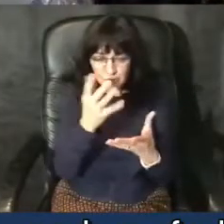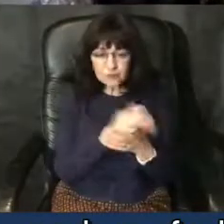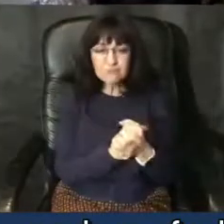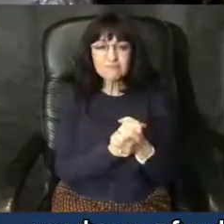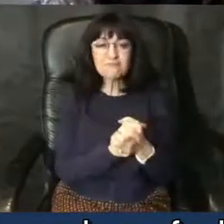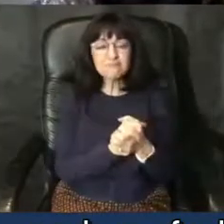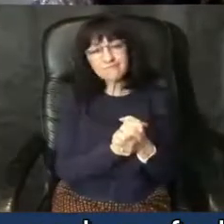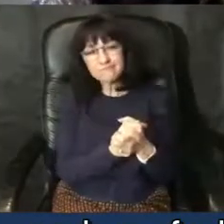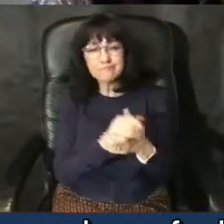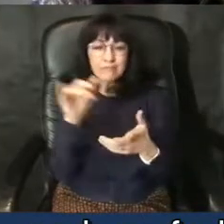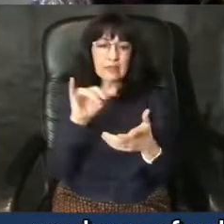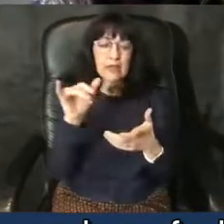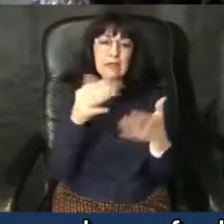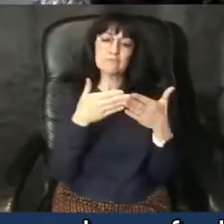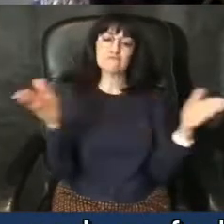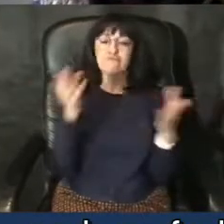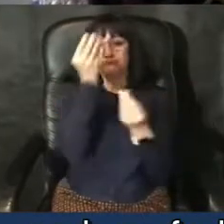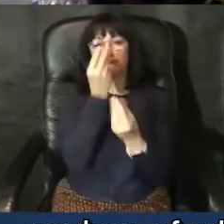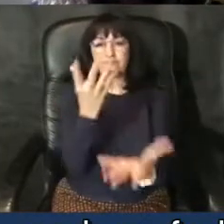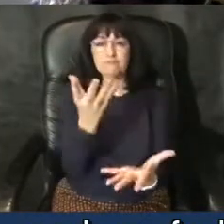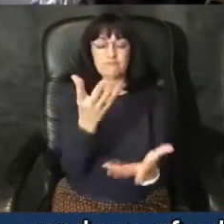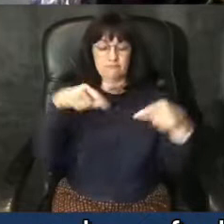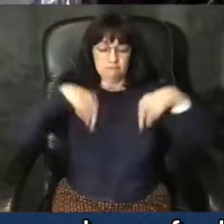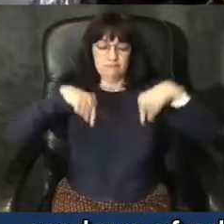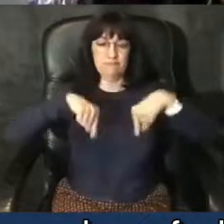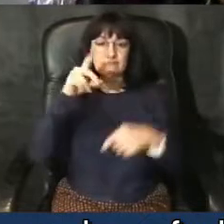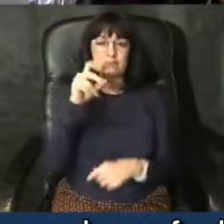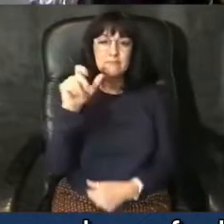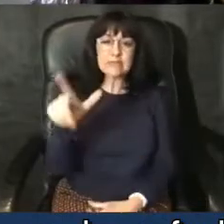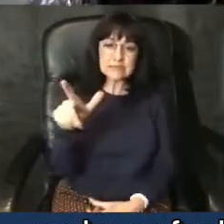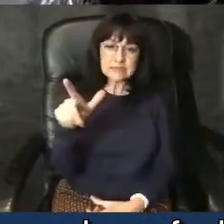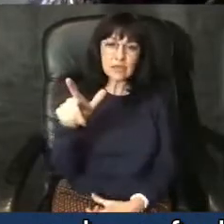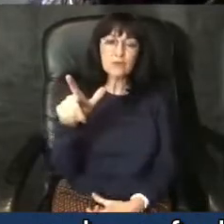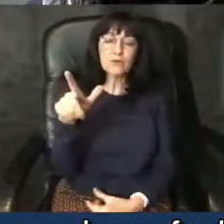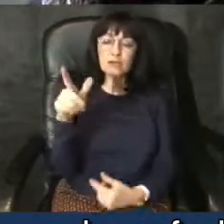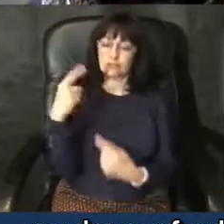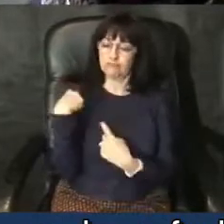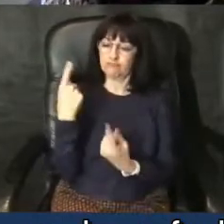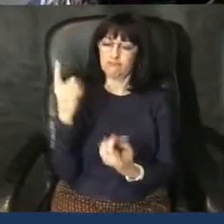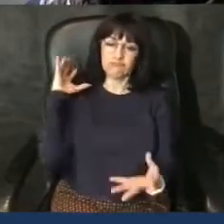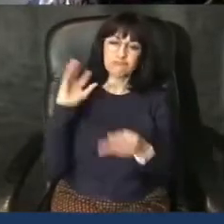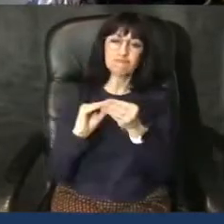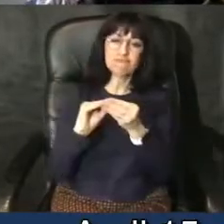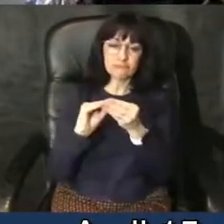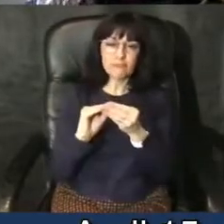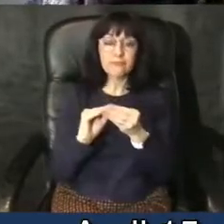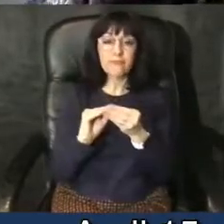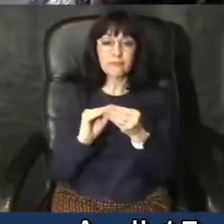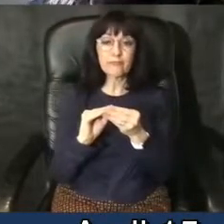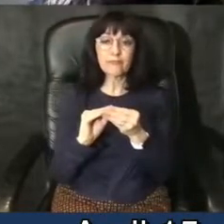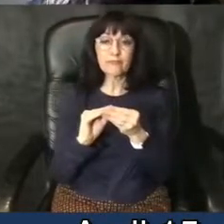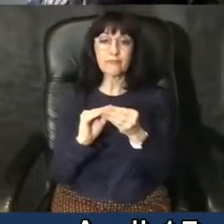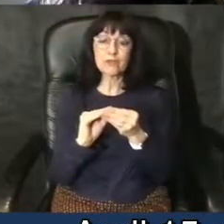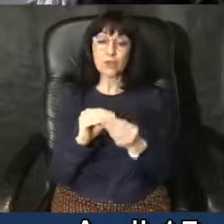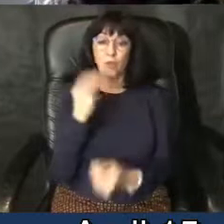of where we are right now in Delaware. As of Wednesday, April